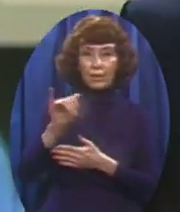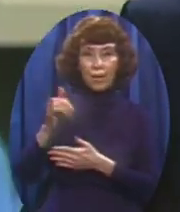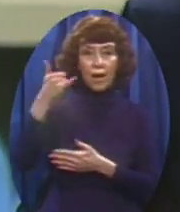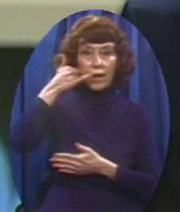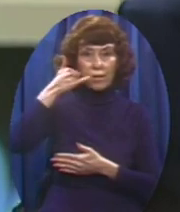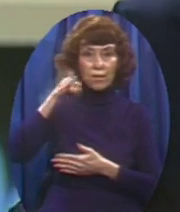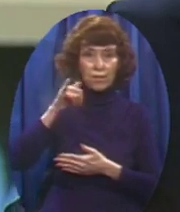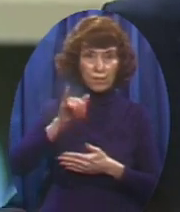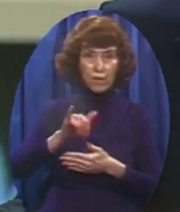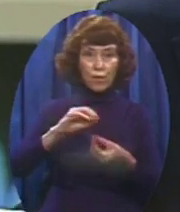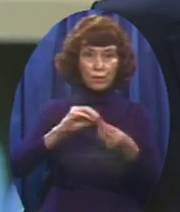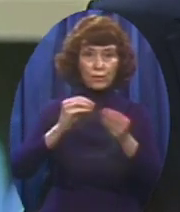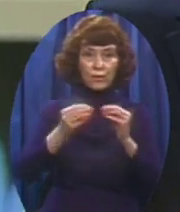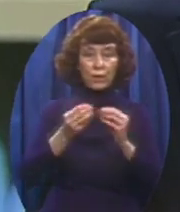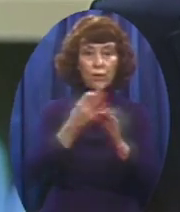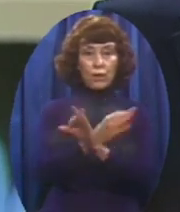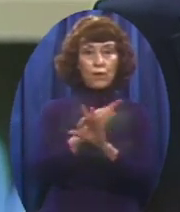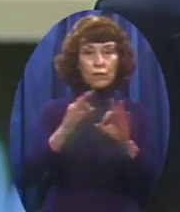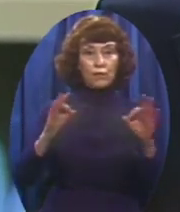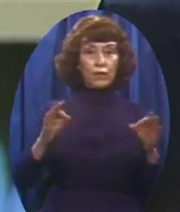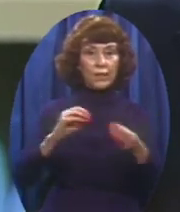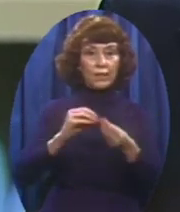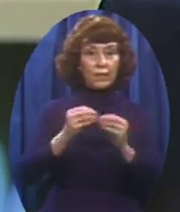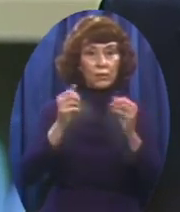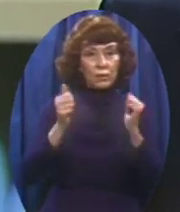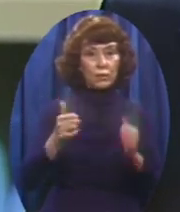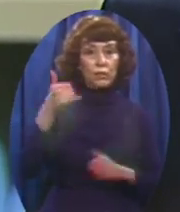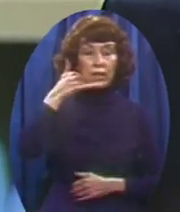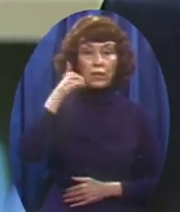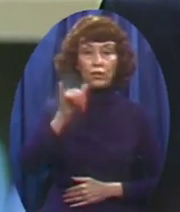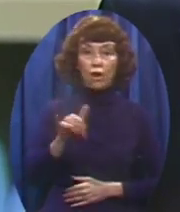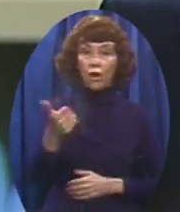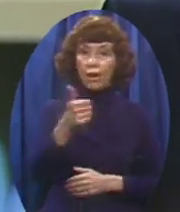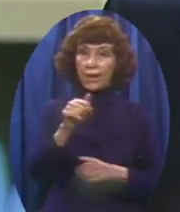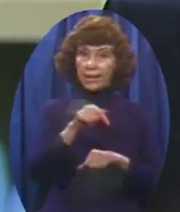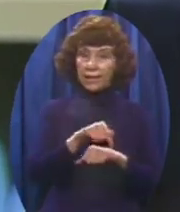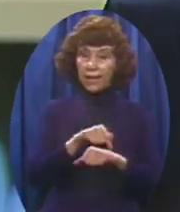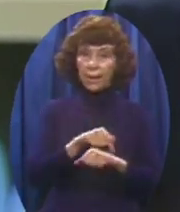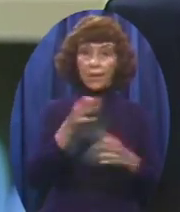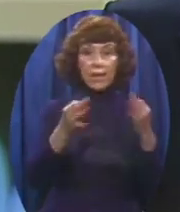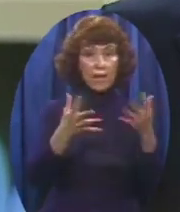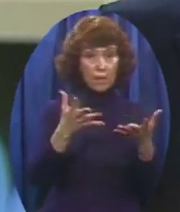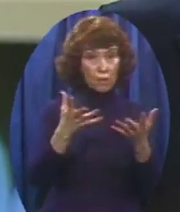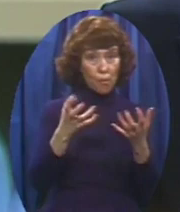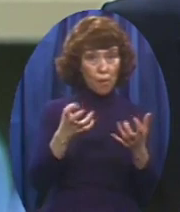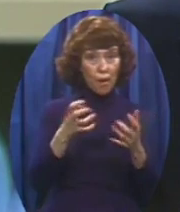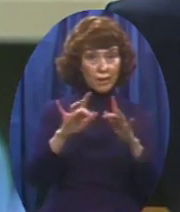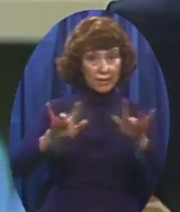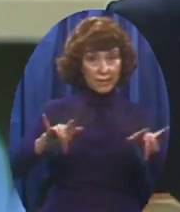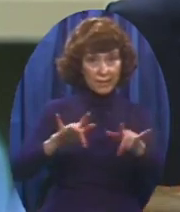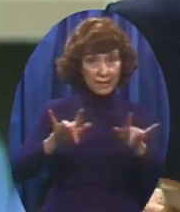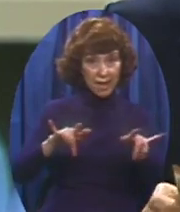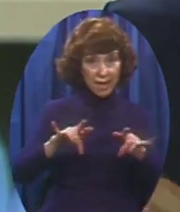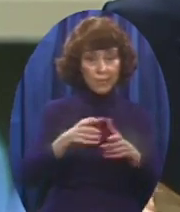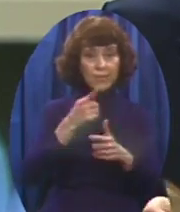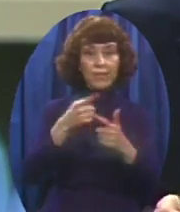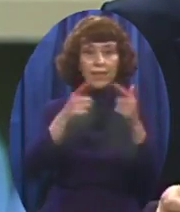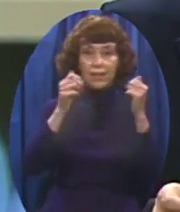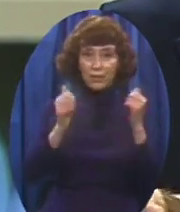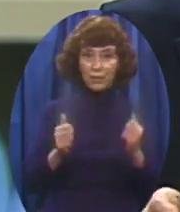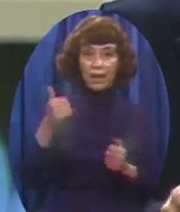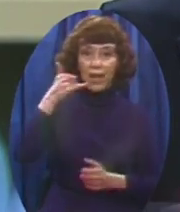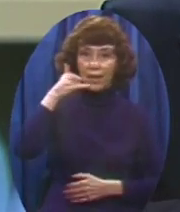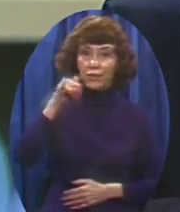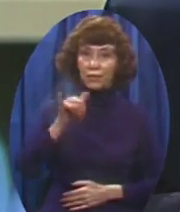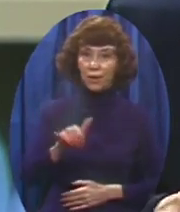that set, those cassettes on the Proverbs. But before you call me, now write the number down, and I'll tell you in a few moments what you've got to